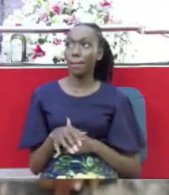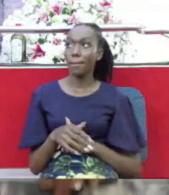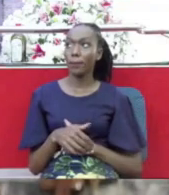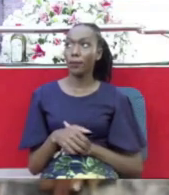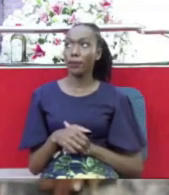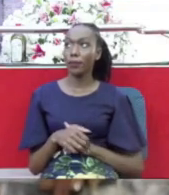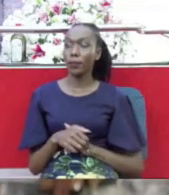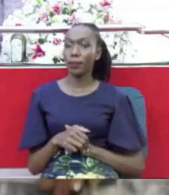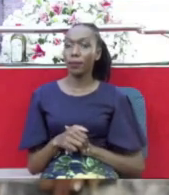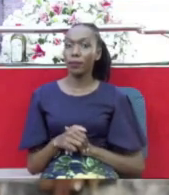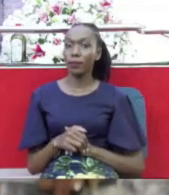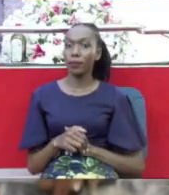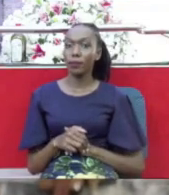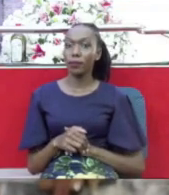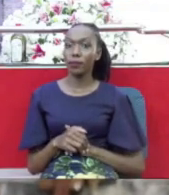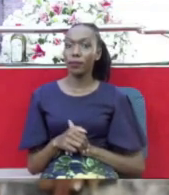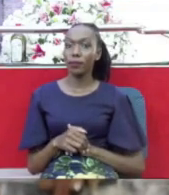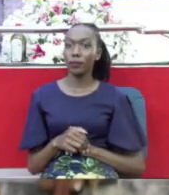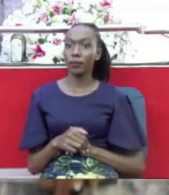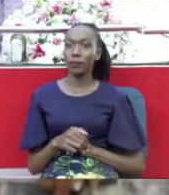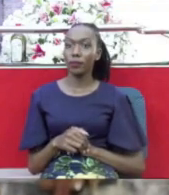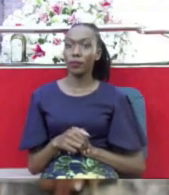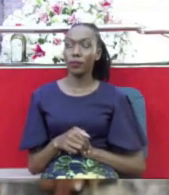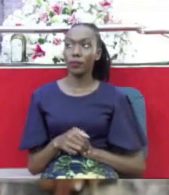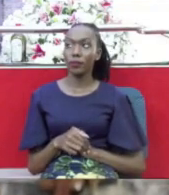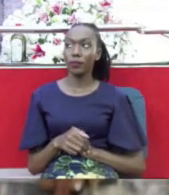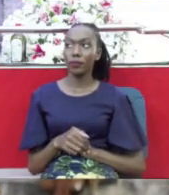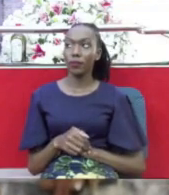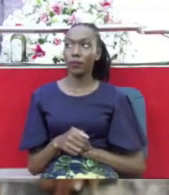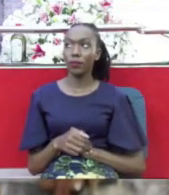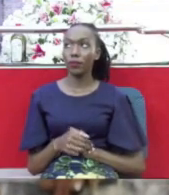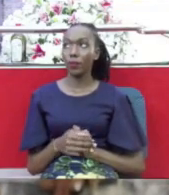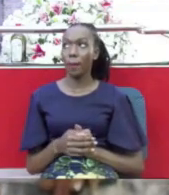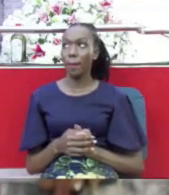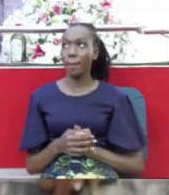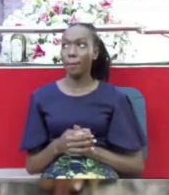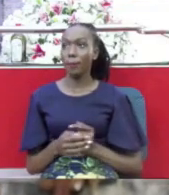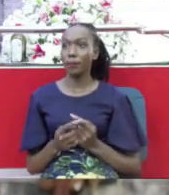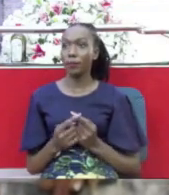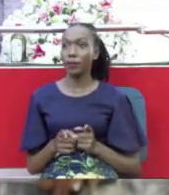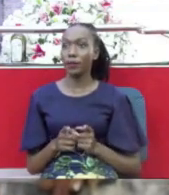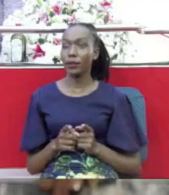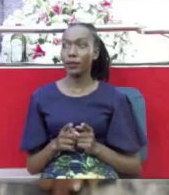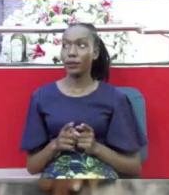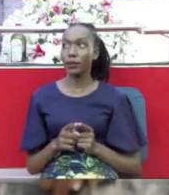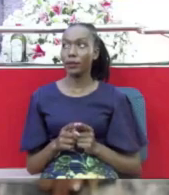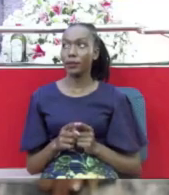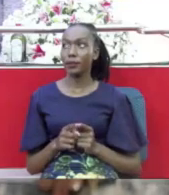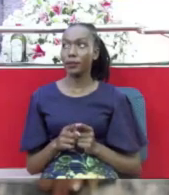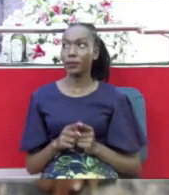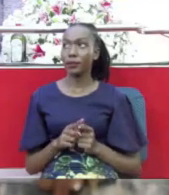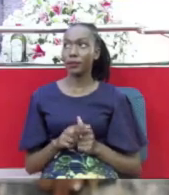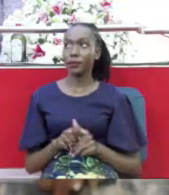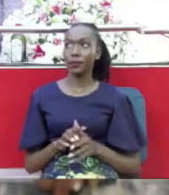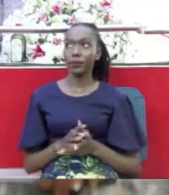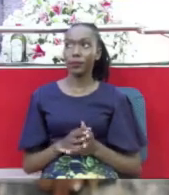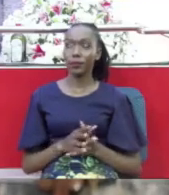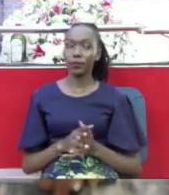Ulaya miaka ingekuwa ni miaka 60. And for us in Africa, actually we are looking at about 19,